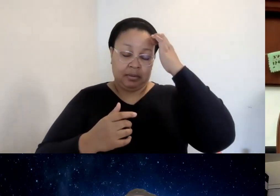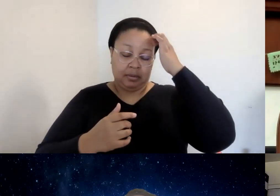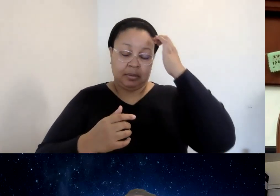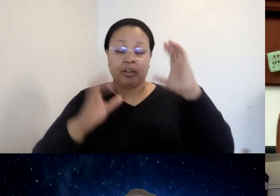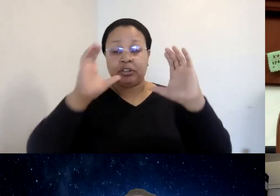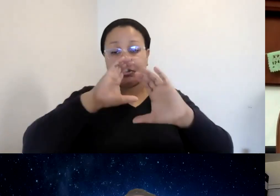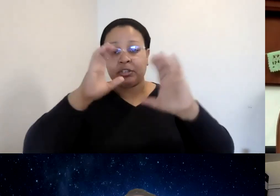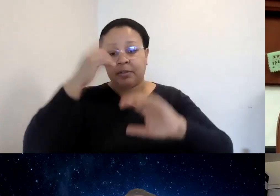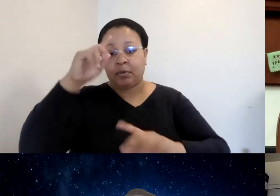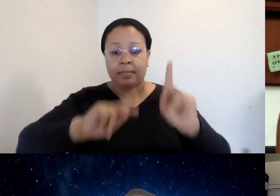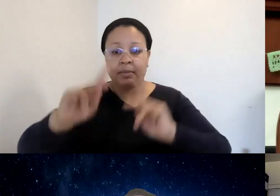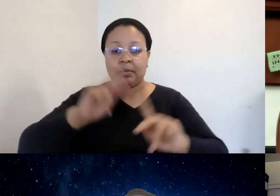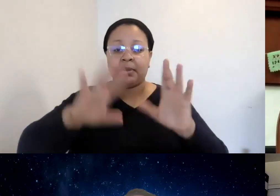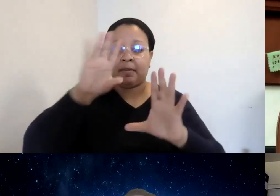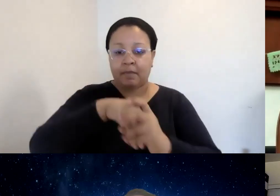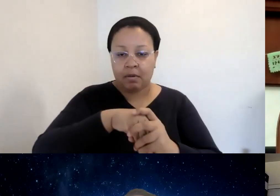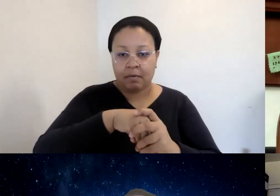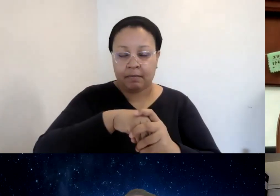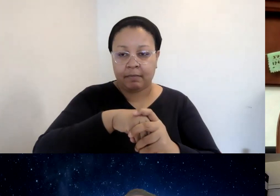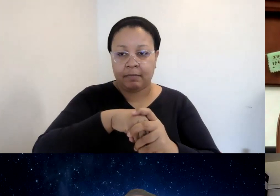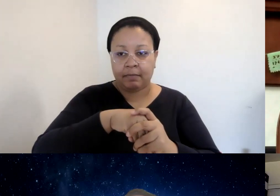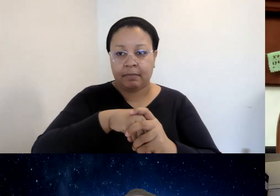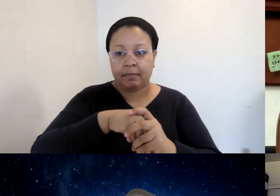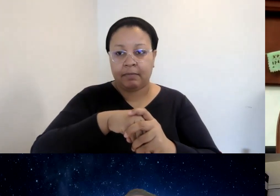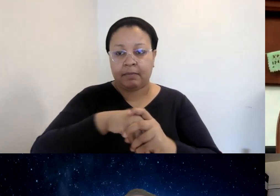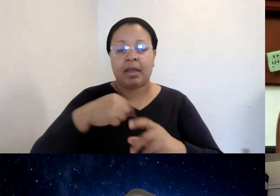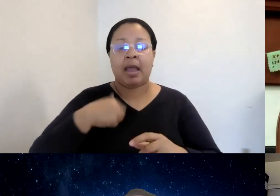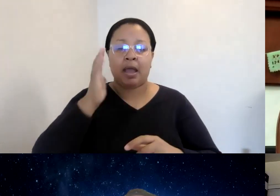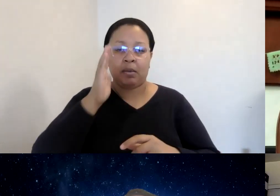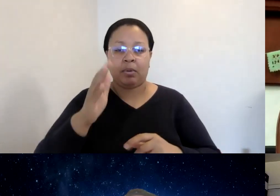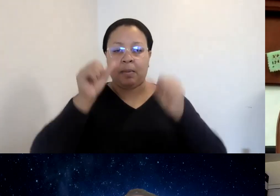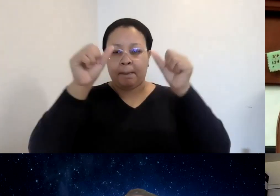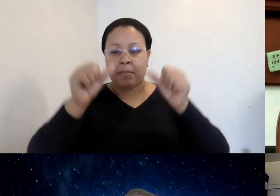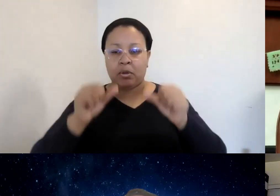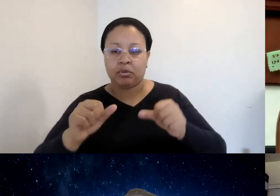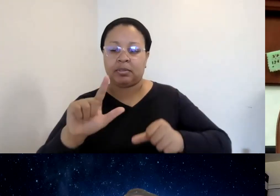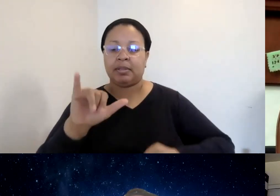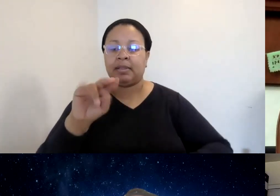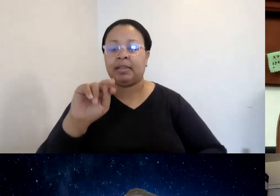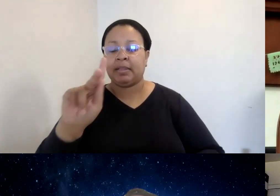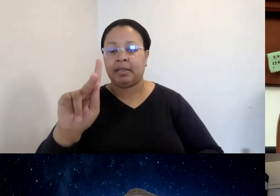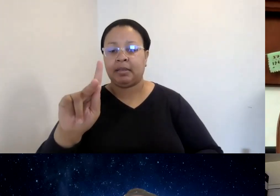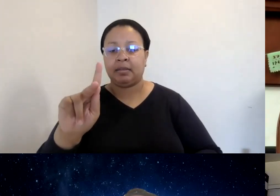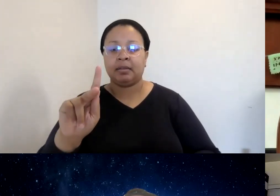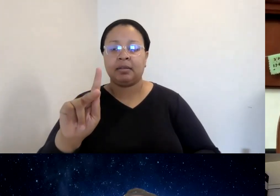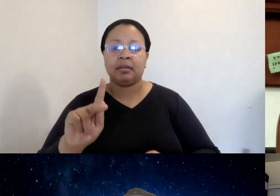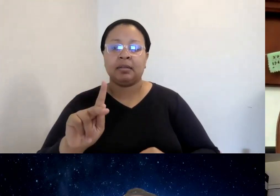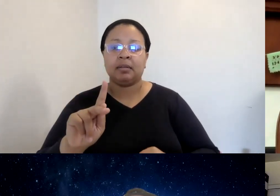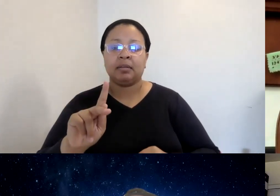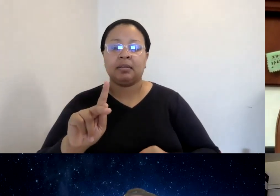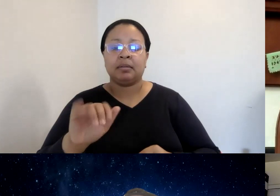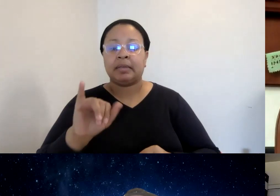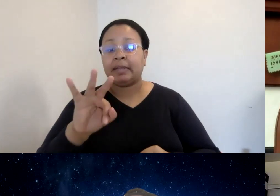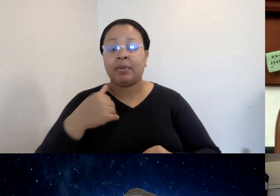looking for participants. And I will post the link to that survey. And if you have